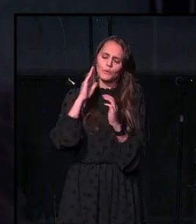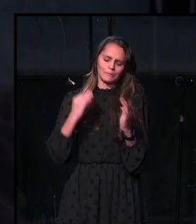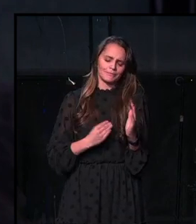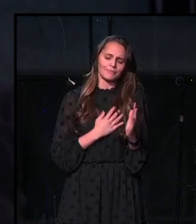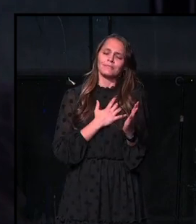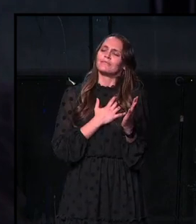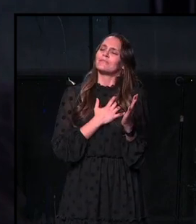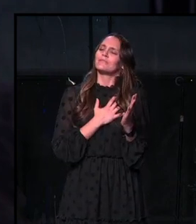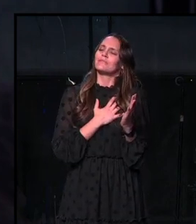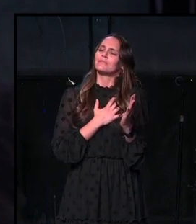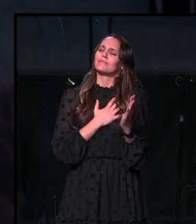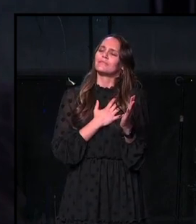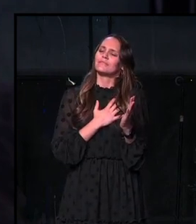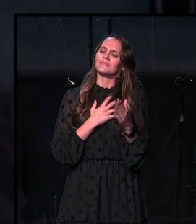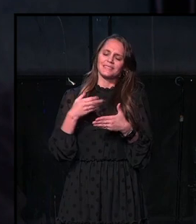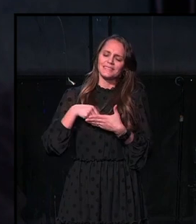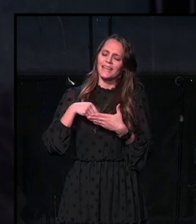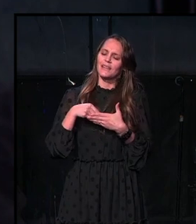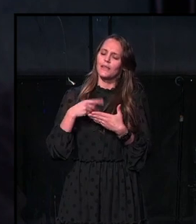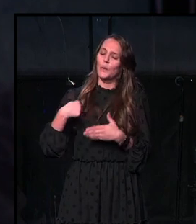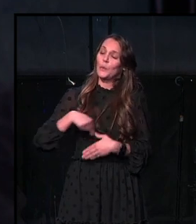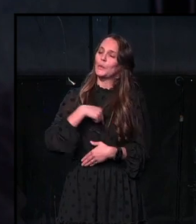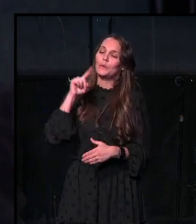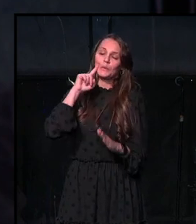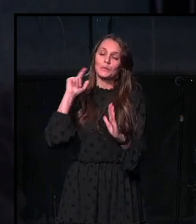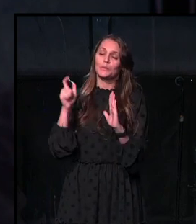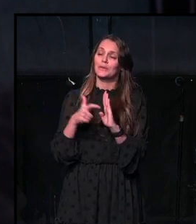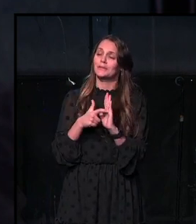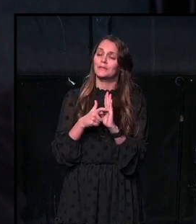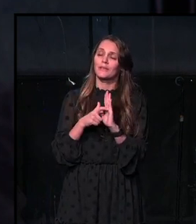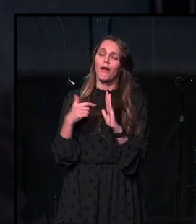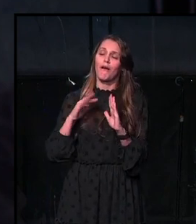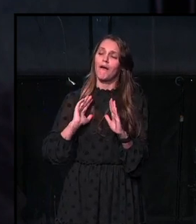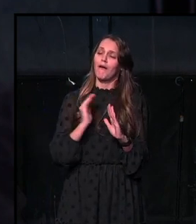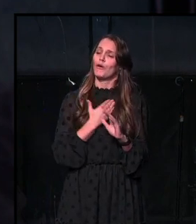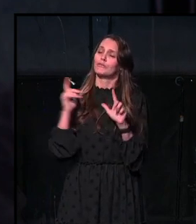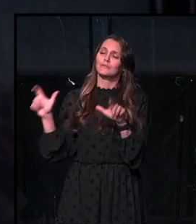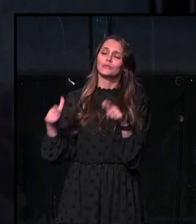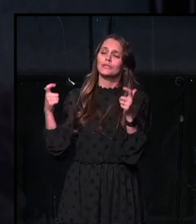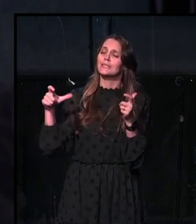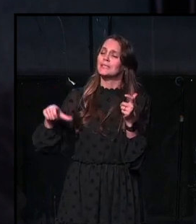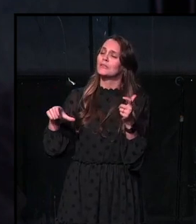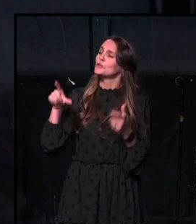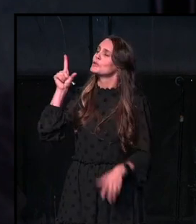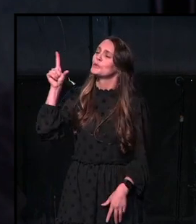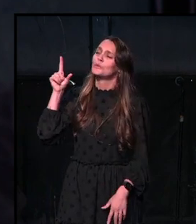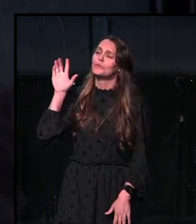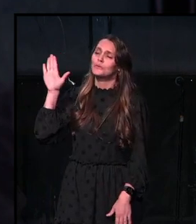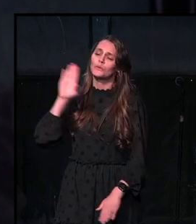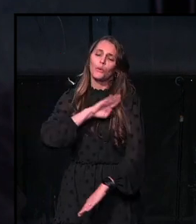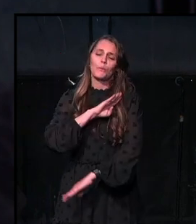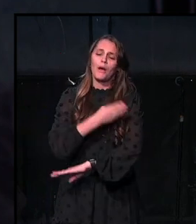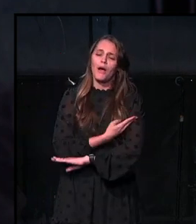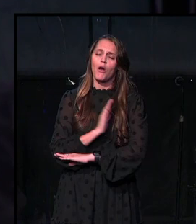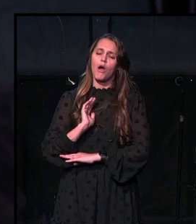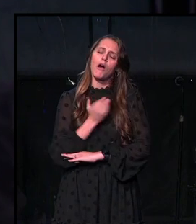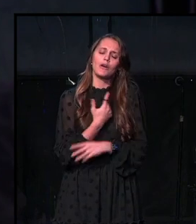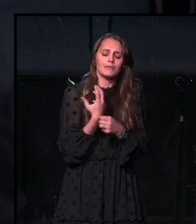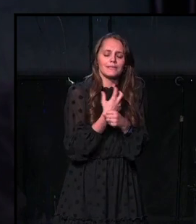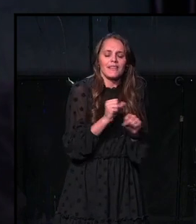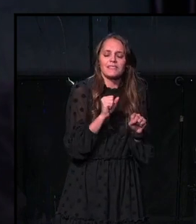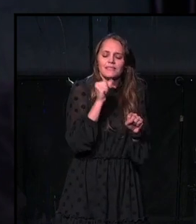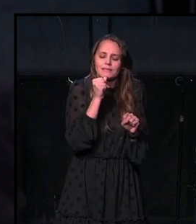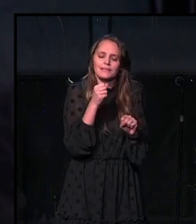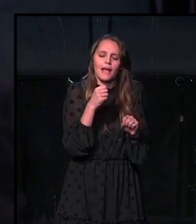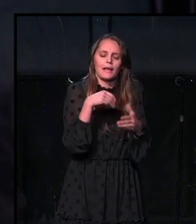would recognize our great need of you, of your power, and that our security cannot be found in the money that